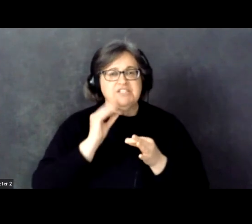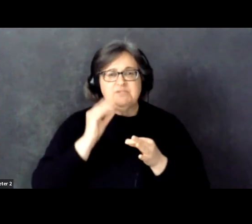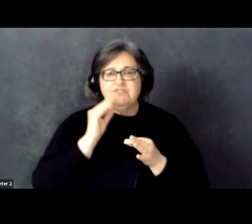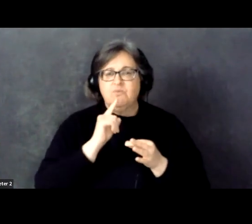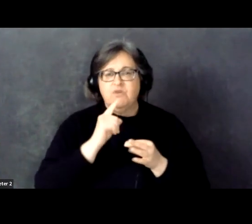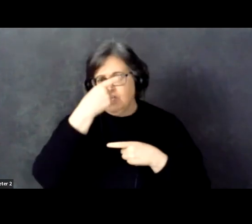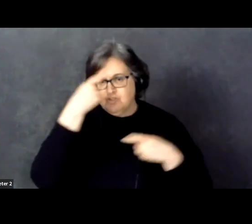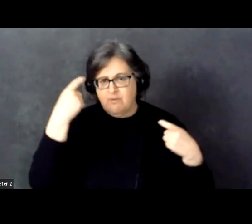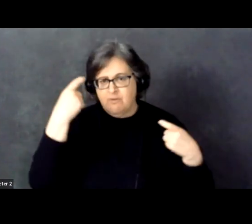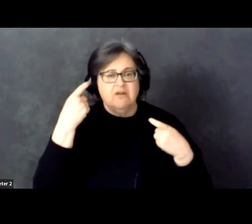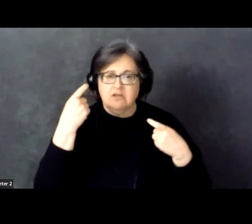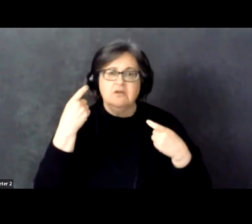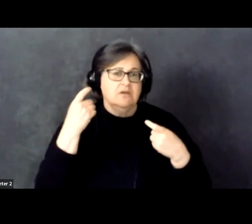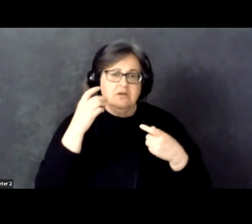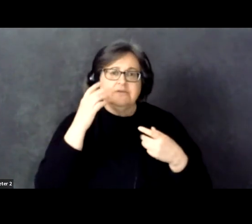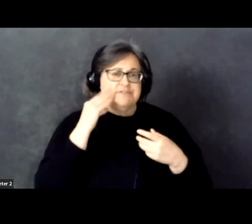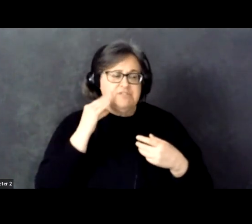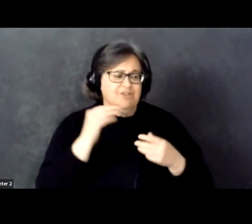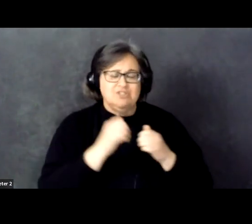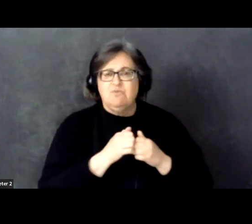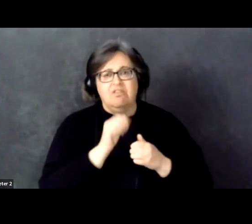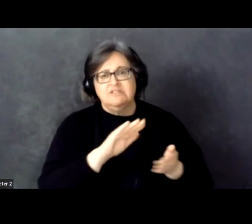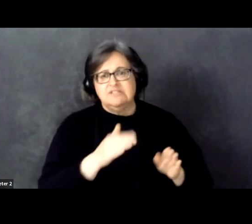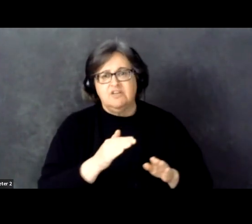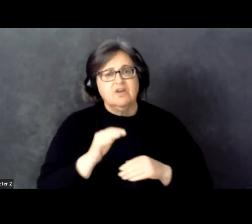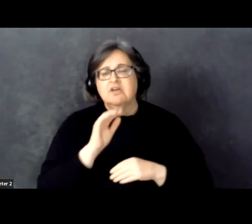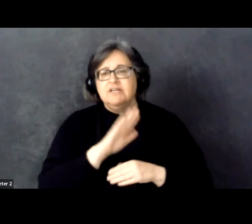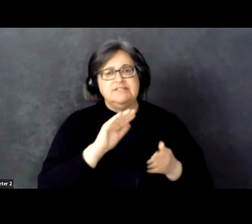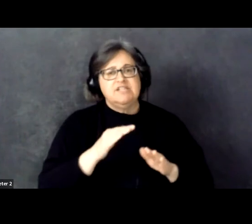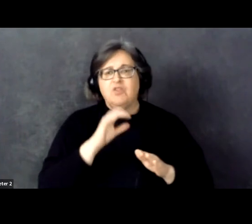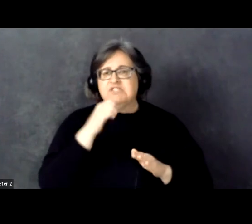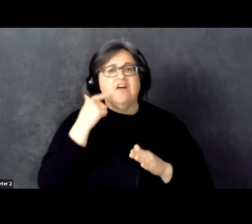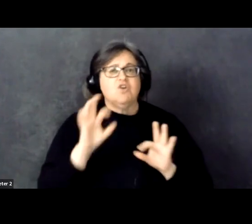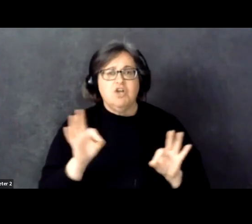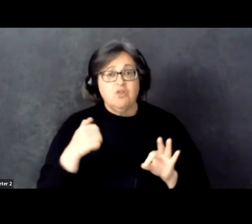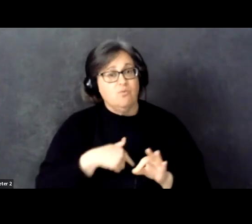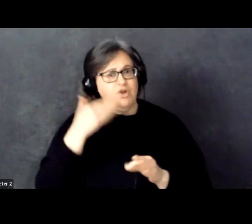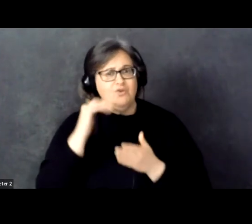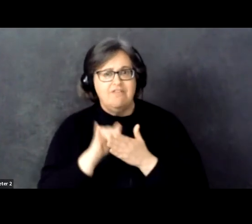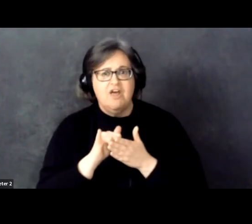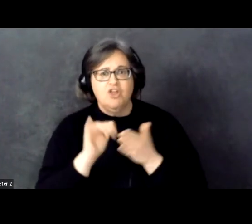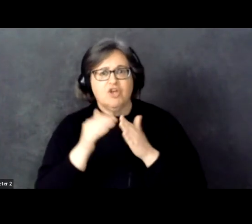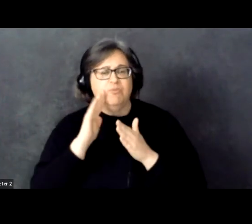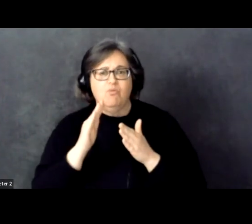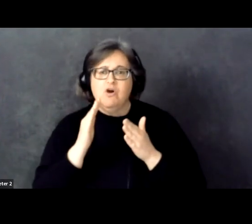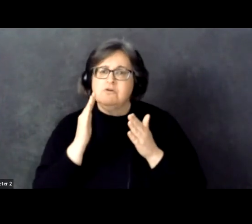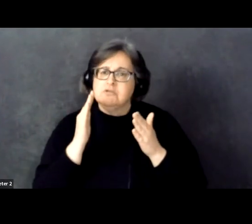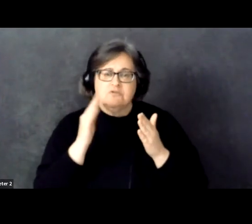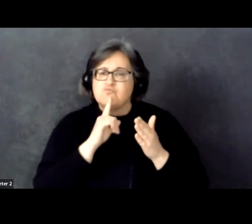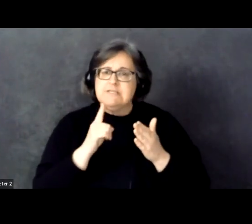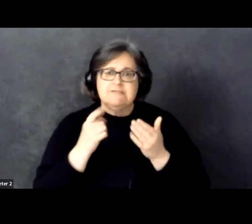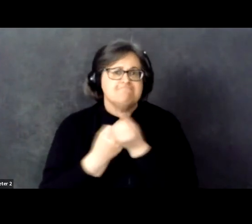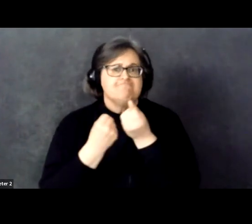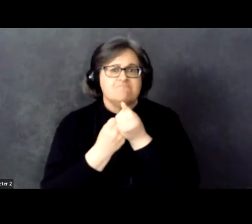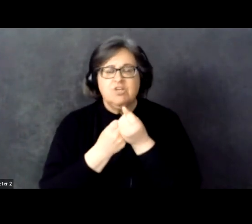traumatic event with the loss of Stefan. We knew Stefan's death would not be in vain. We knew that the community would rise and demand change.